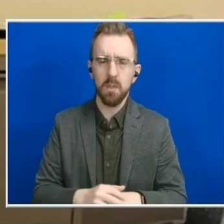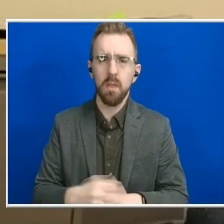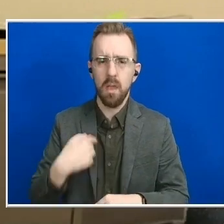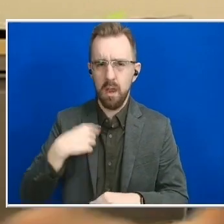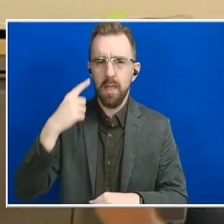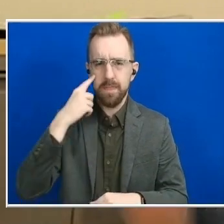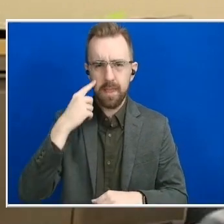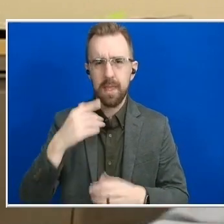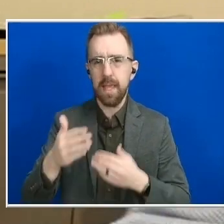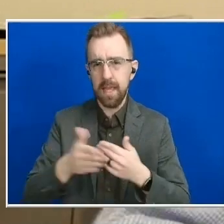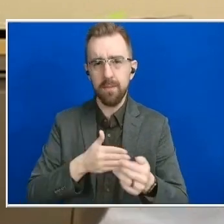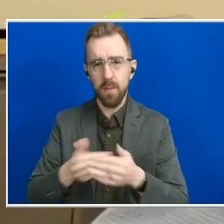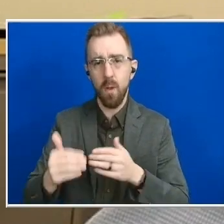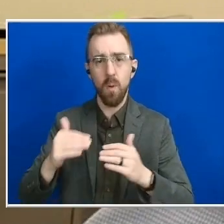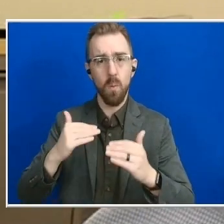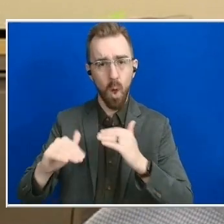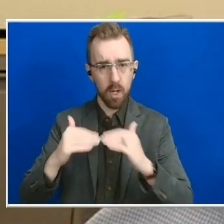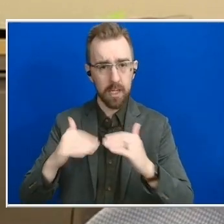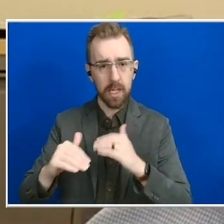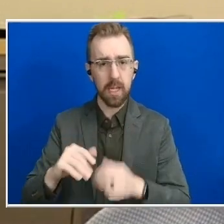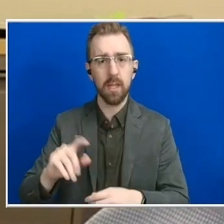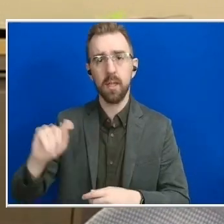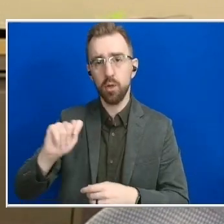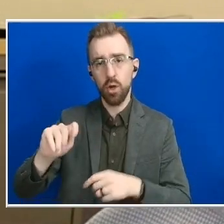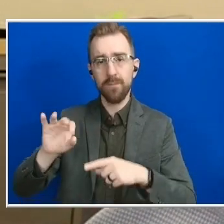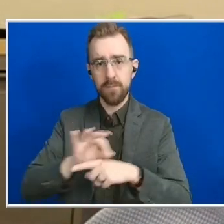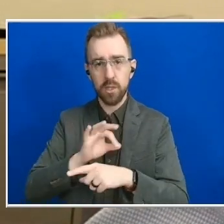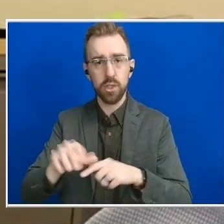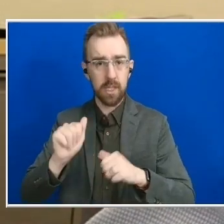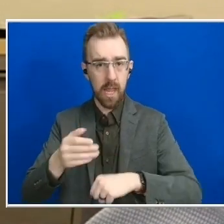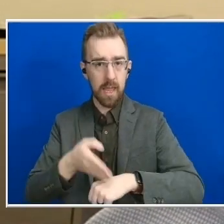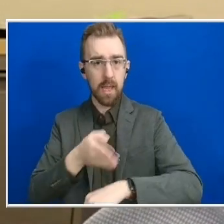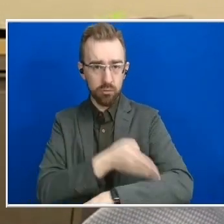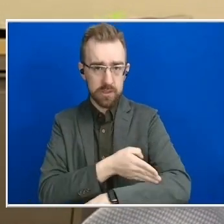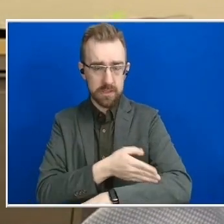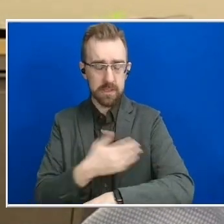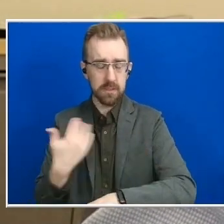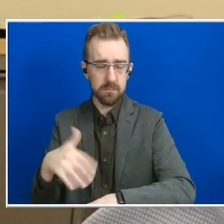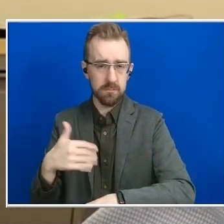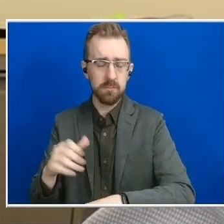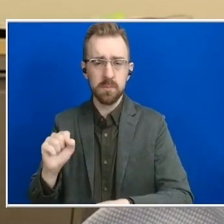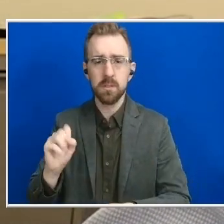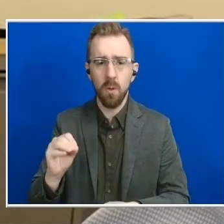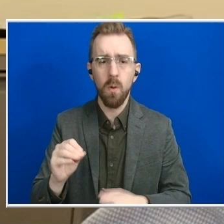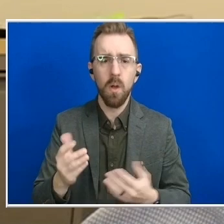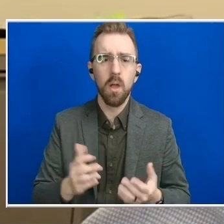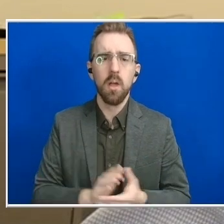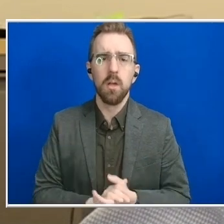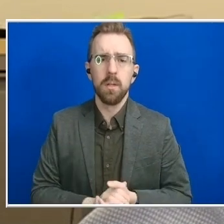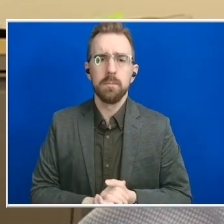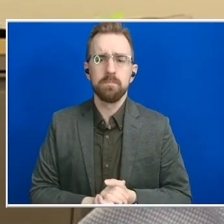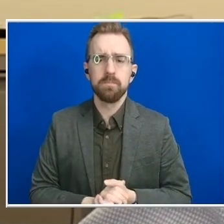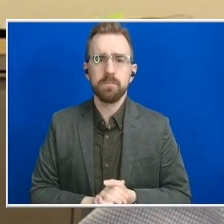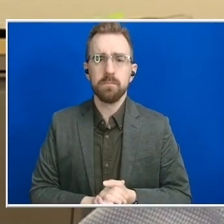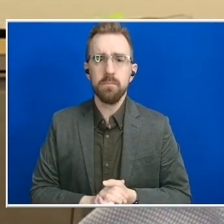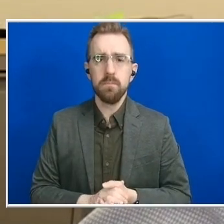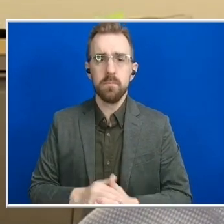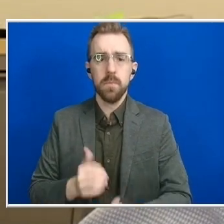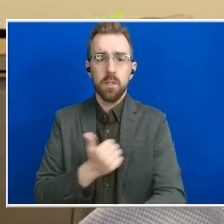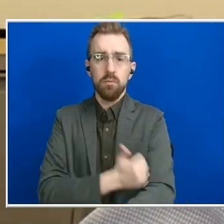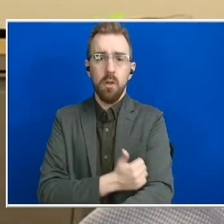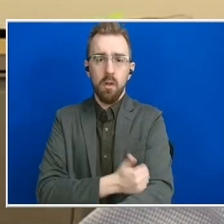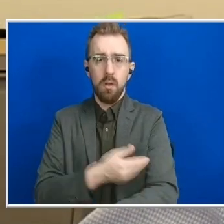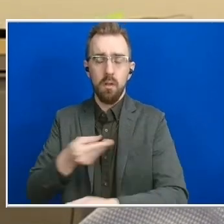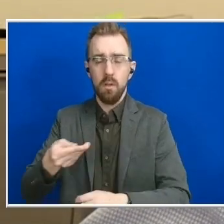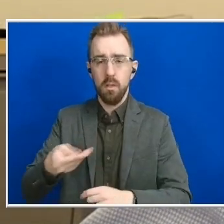though the walking and urine function can increase or improve dramatically. And so drug infusions potentially through the